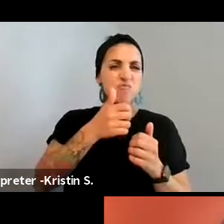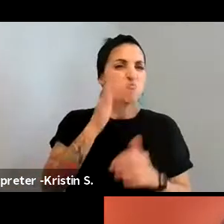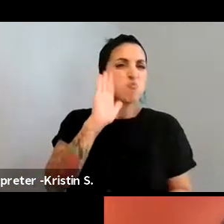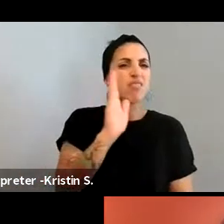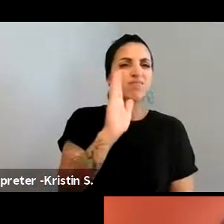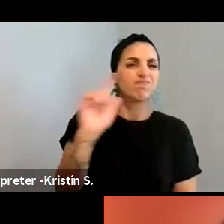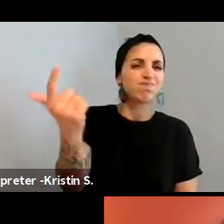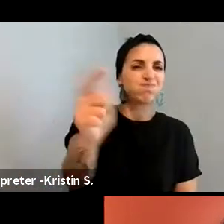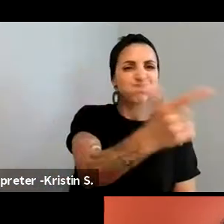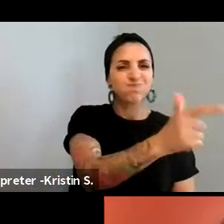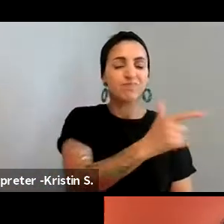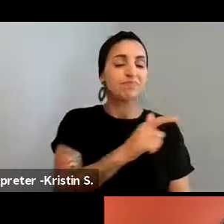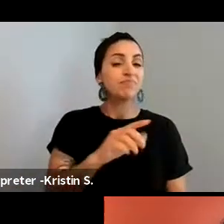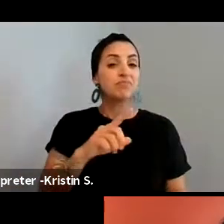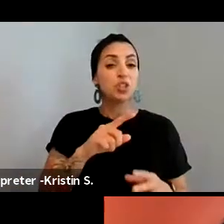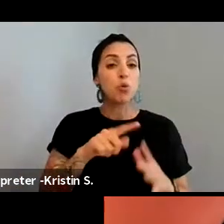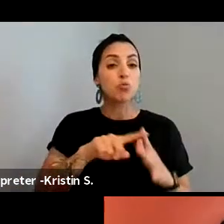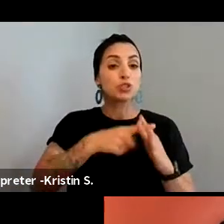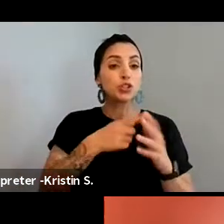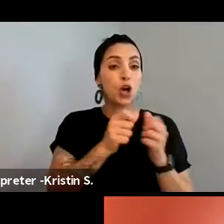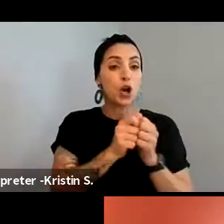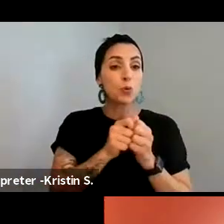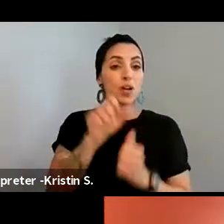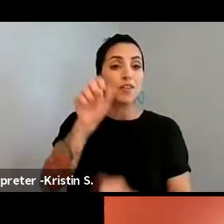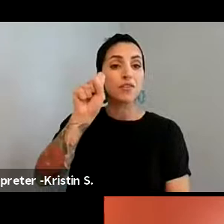this time I'll start with you, Sophia.